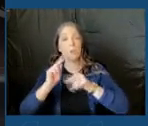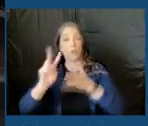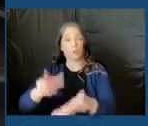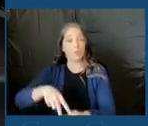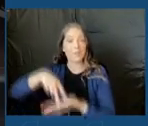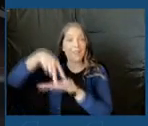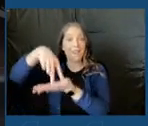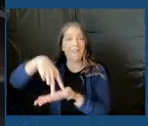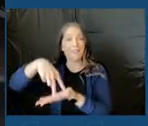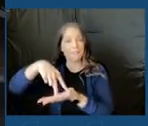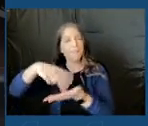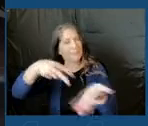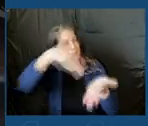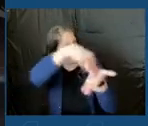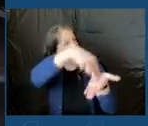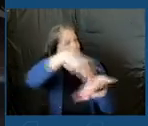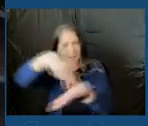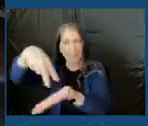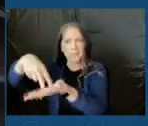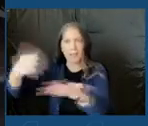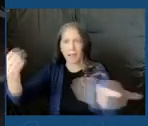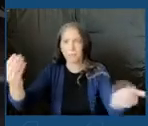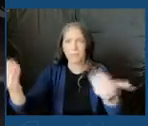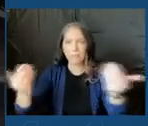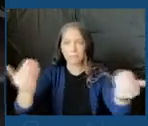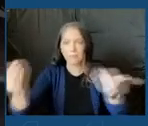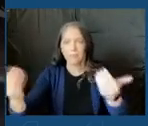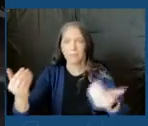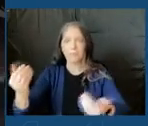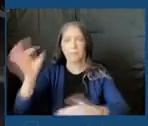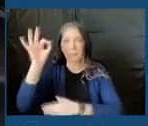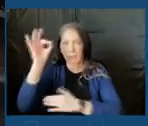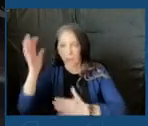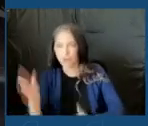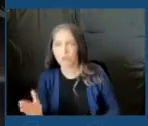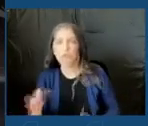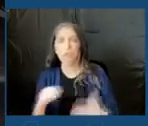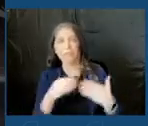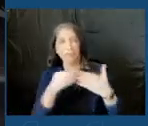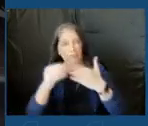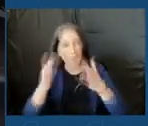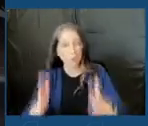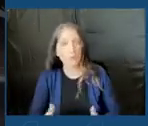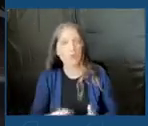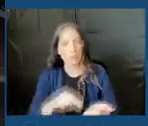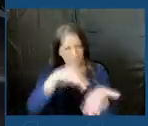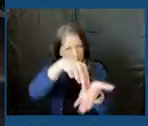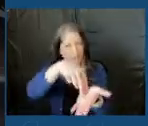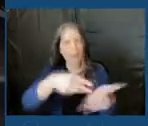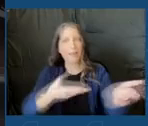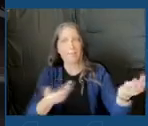represent, pastors, navigators. Okay. When